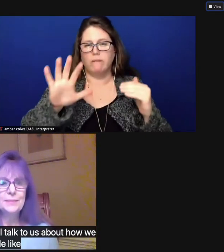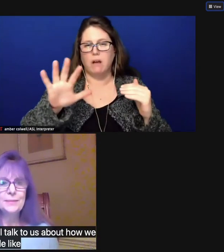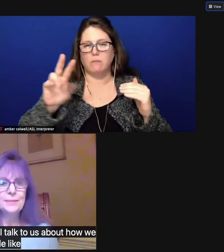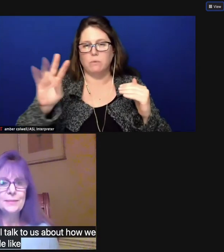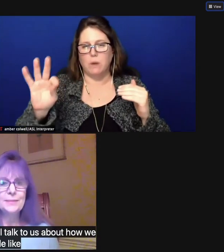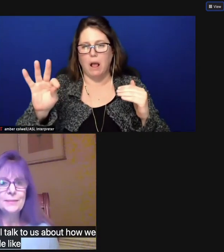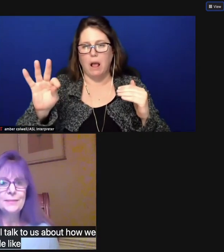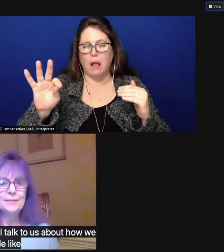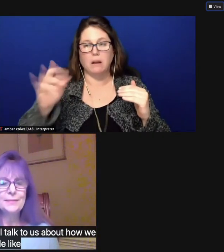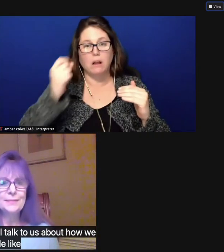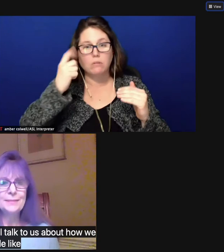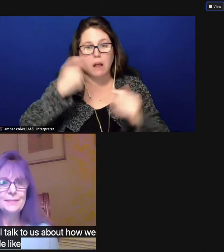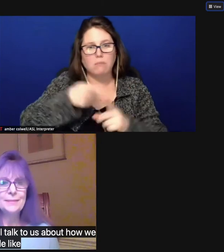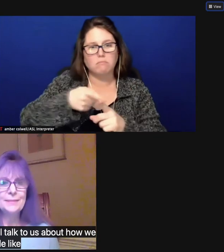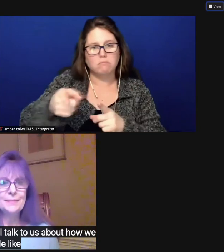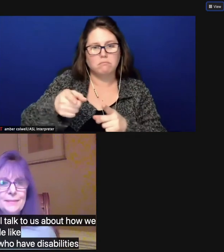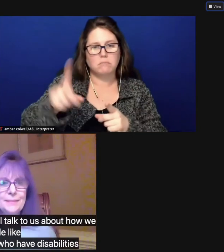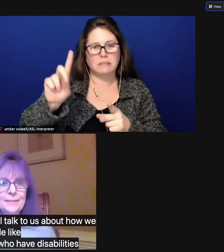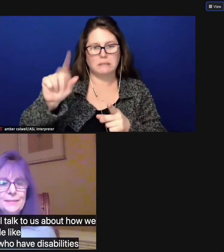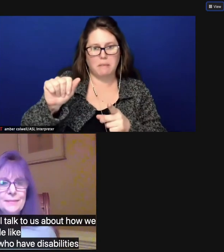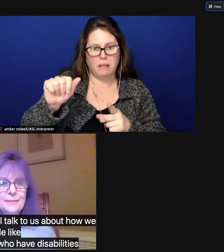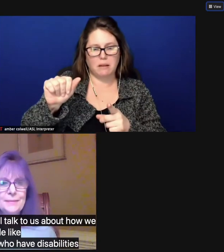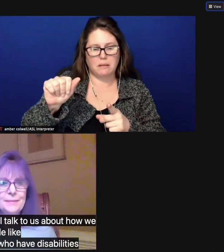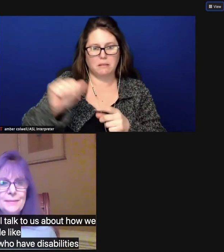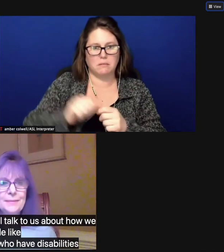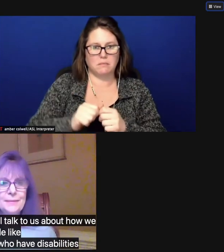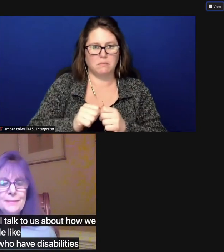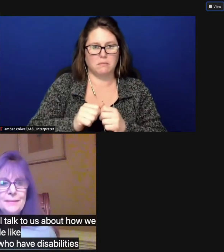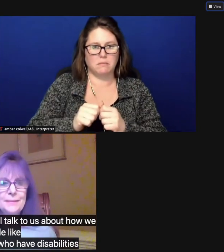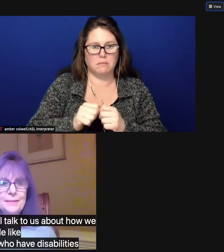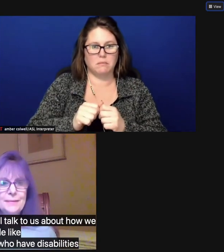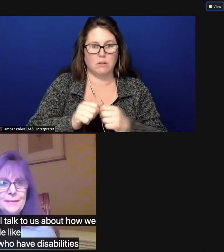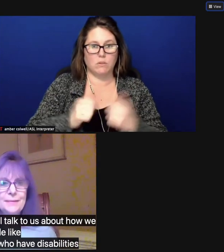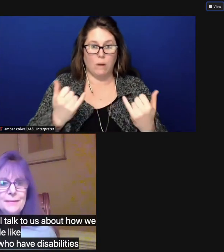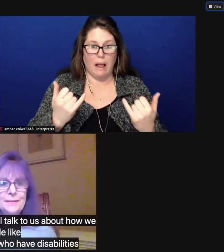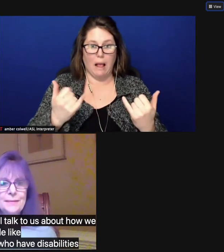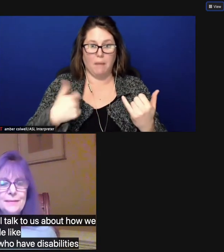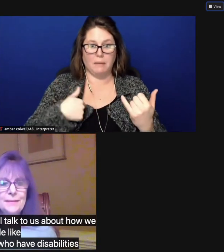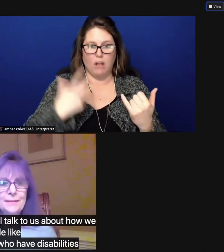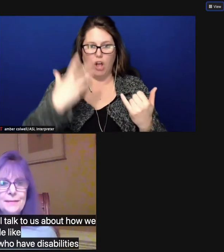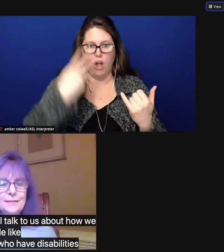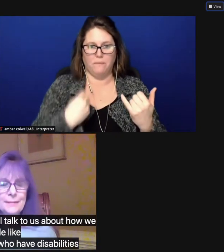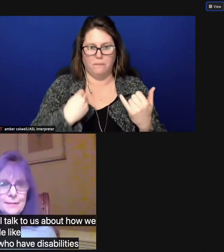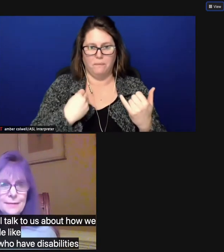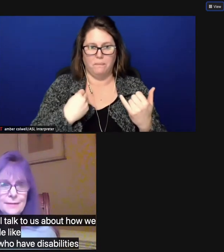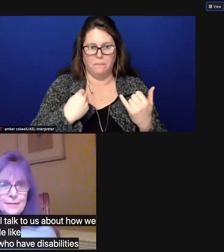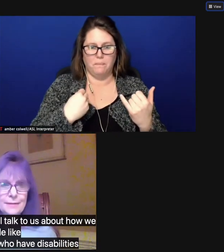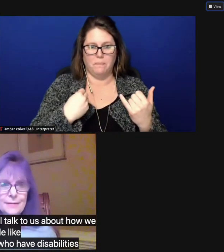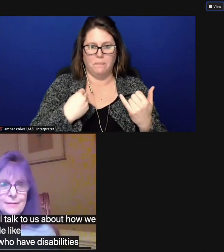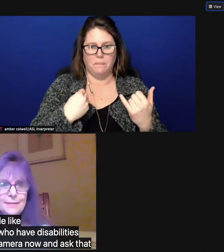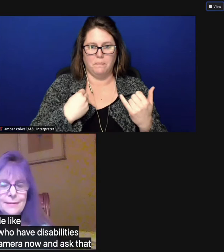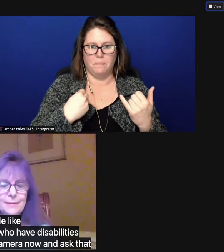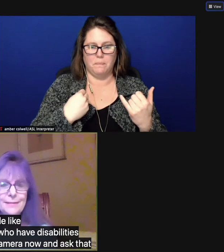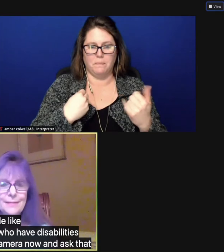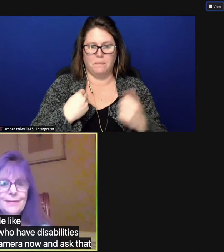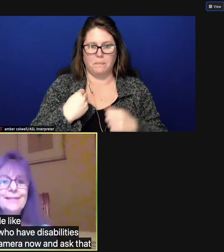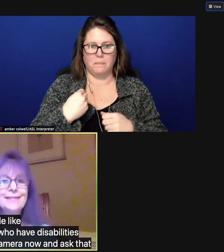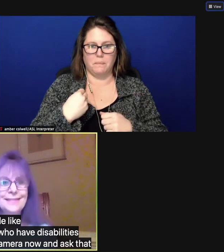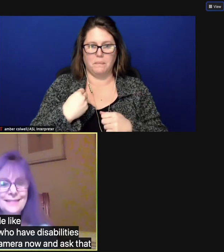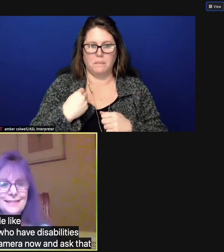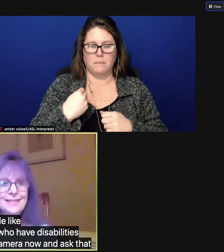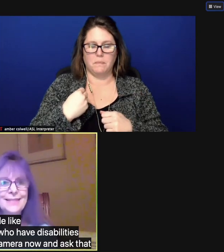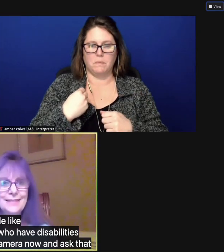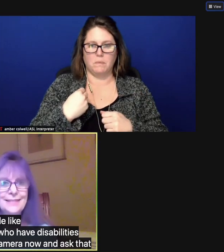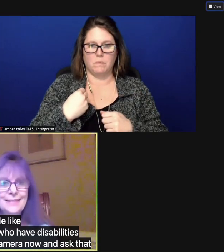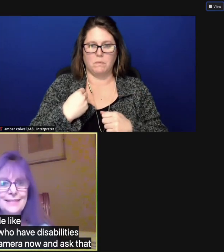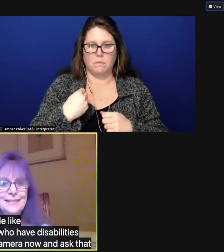have disabilities. I'm going to turn off my camera now and ask that Rebecca,